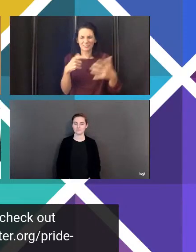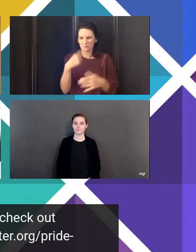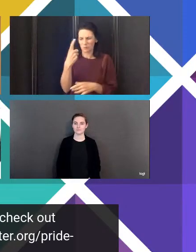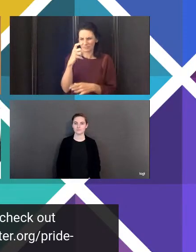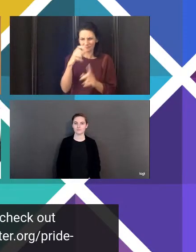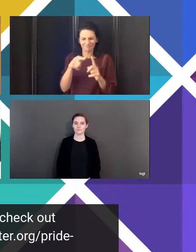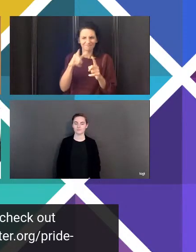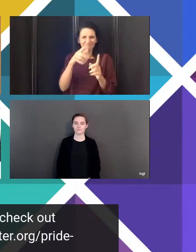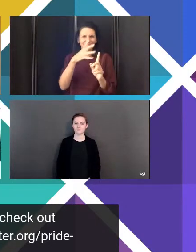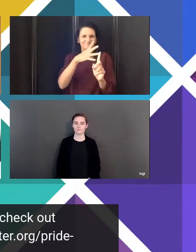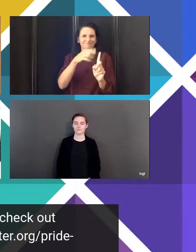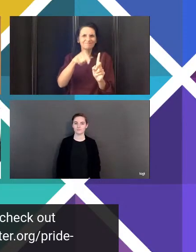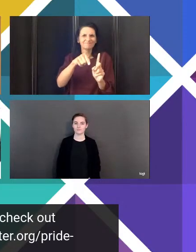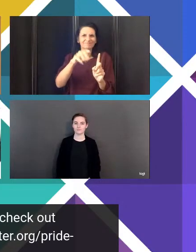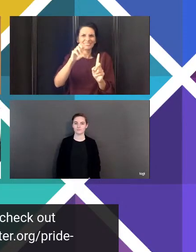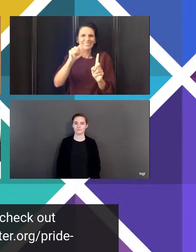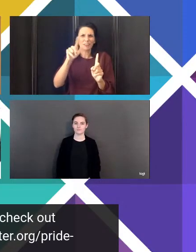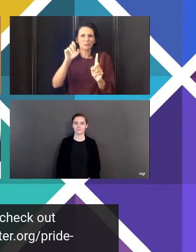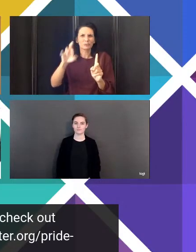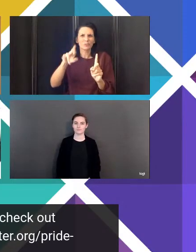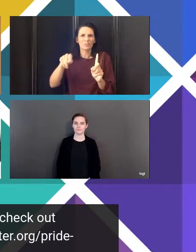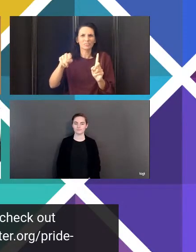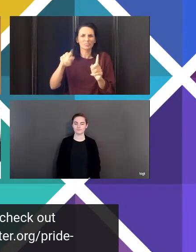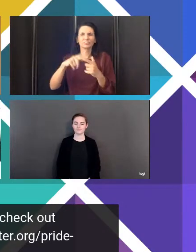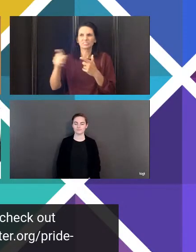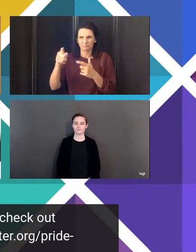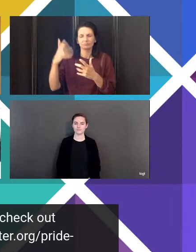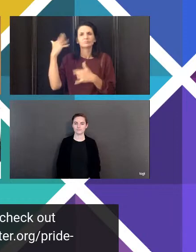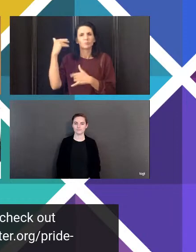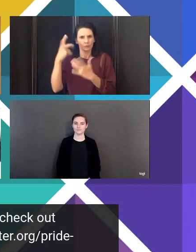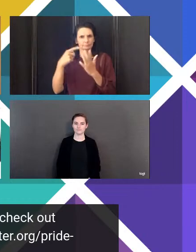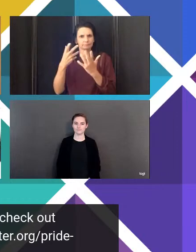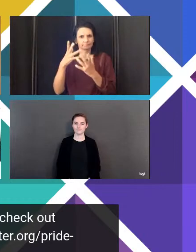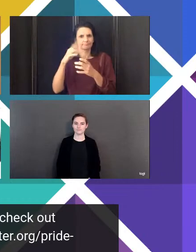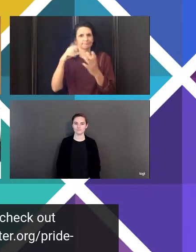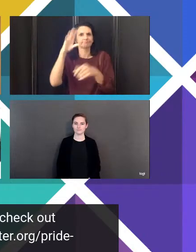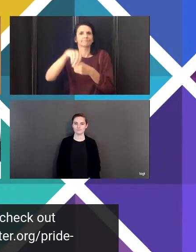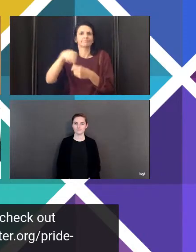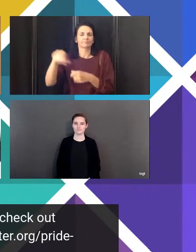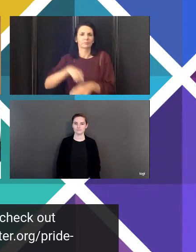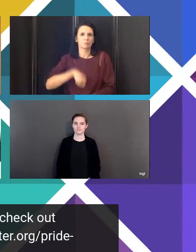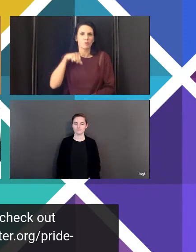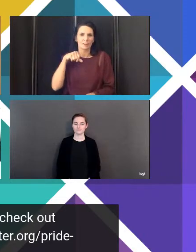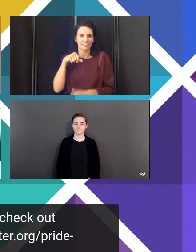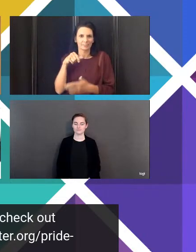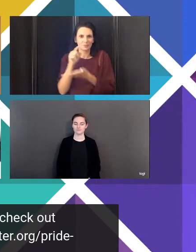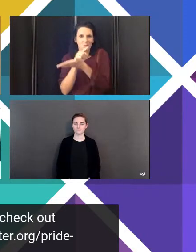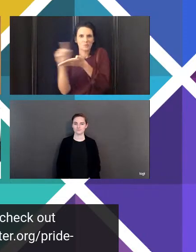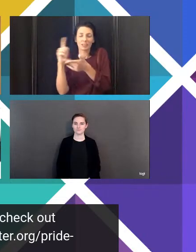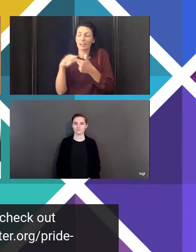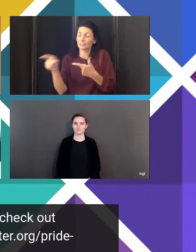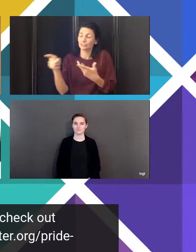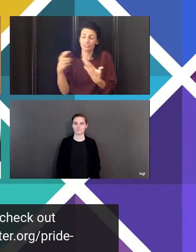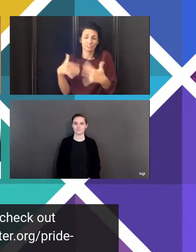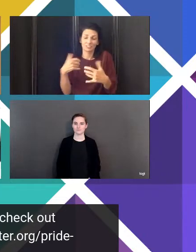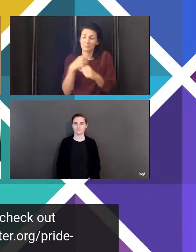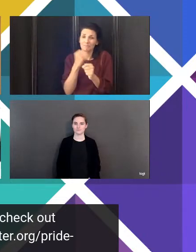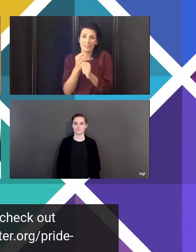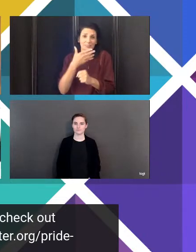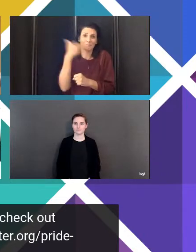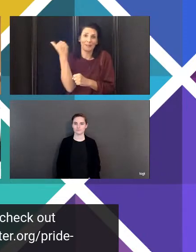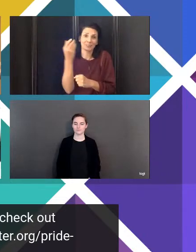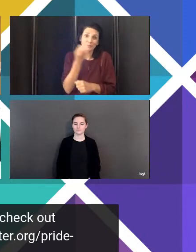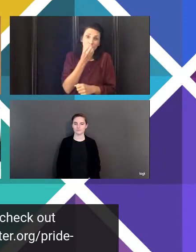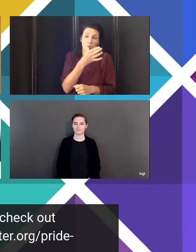an absolutely amazing human being and truly makes some of the best food and alcohol. I don't know if we can